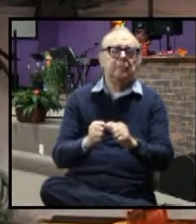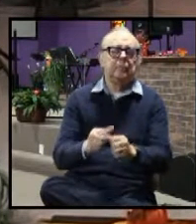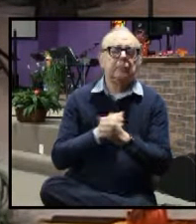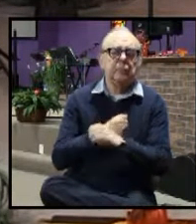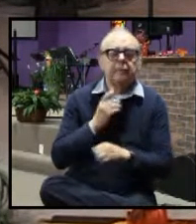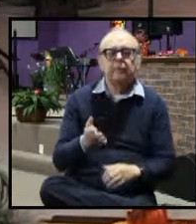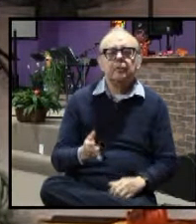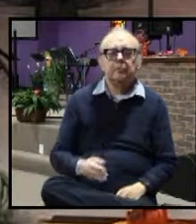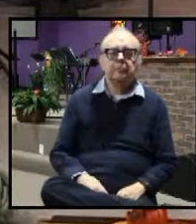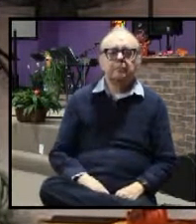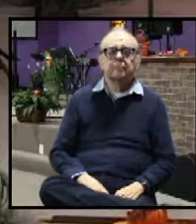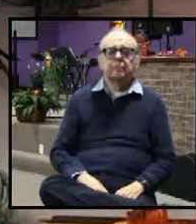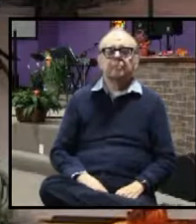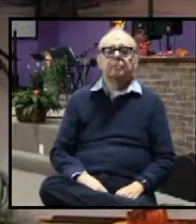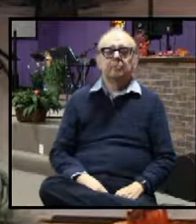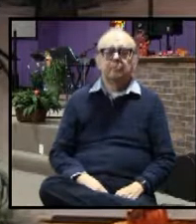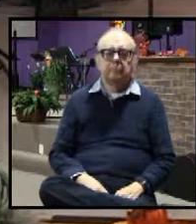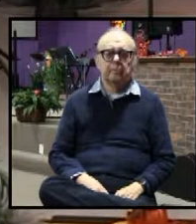continues to love you.